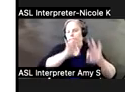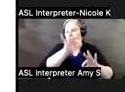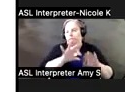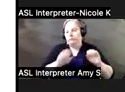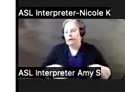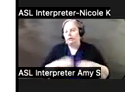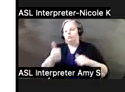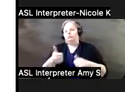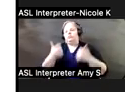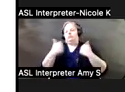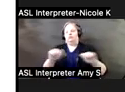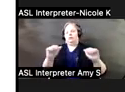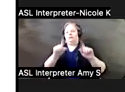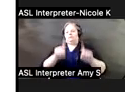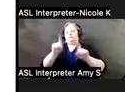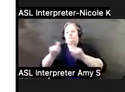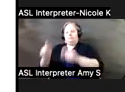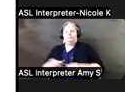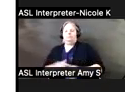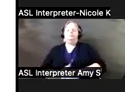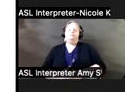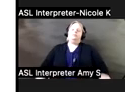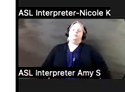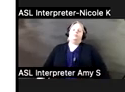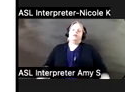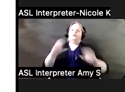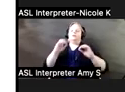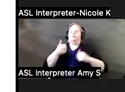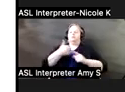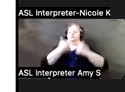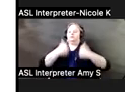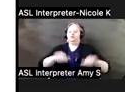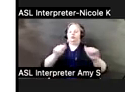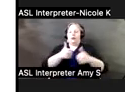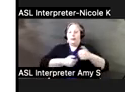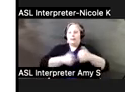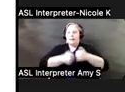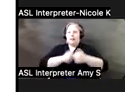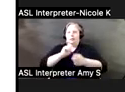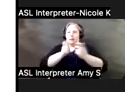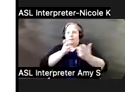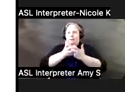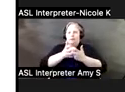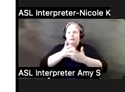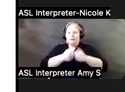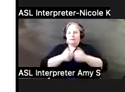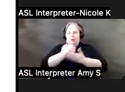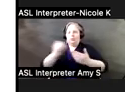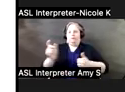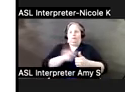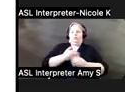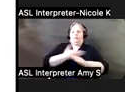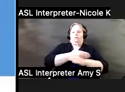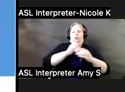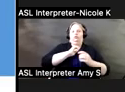adaptive gaming equipment that might work for them as well. So you wanna try gaming using adaptive gaming equipment before you start using it with other